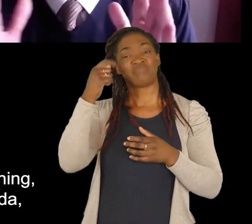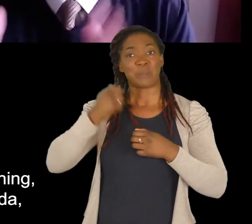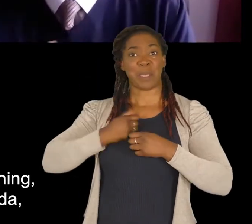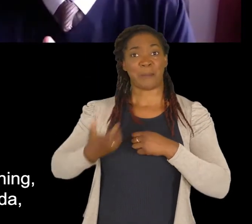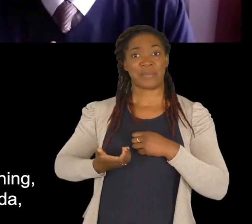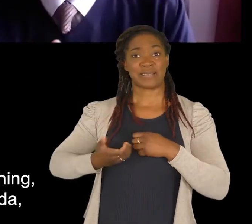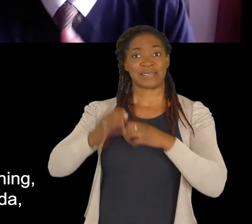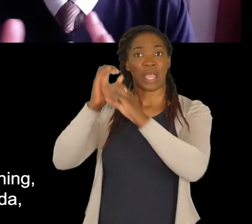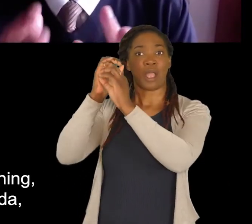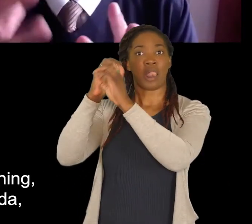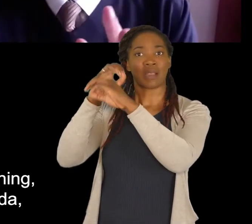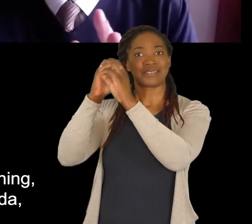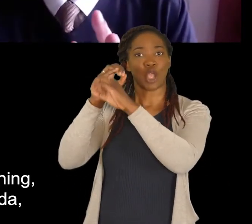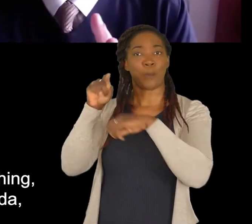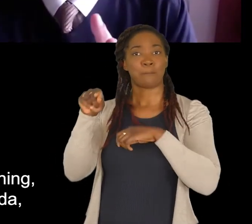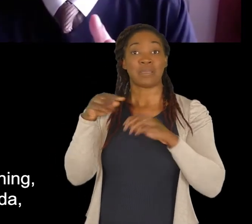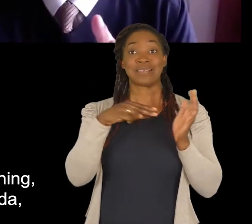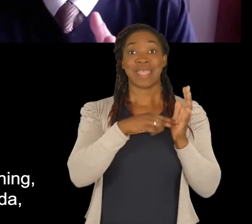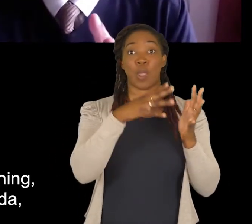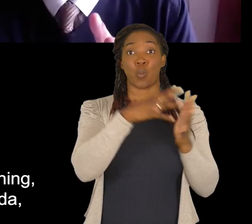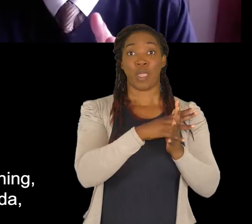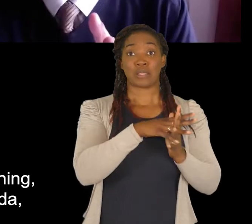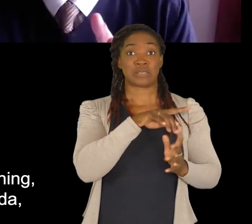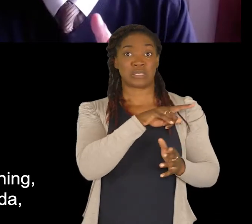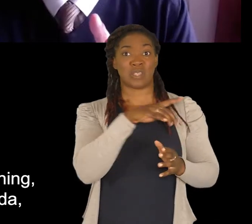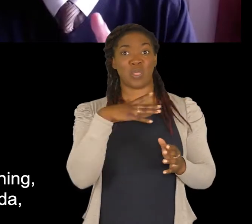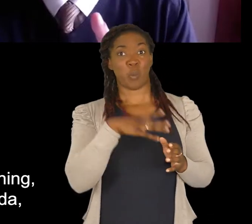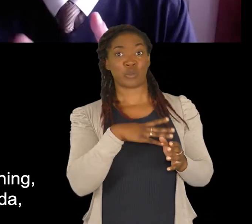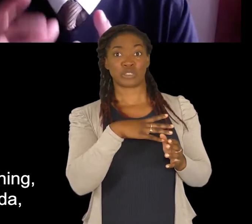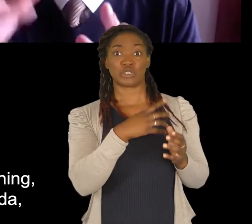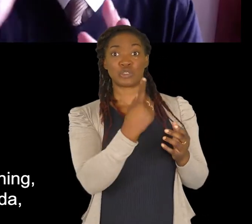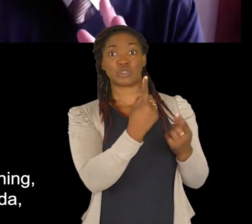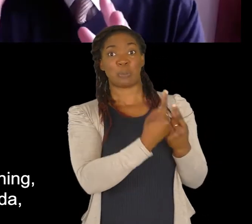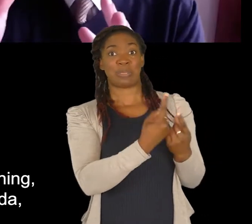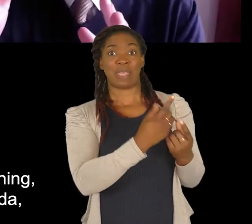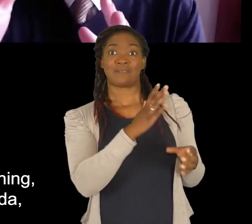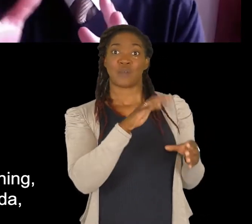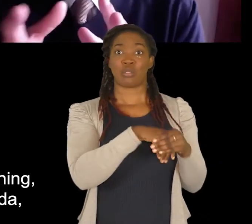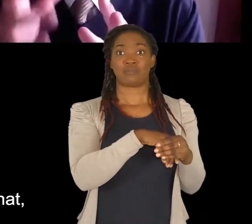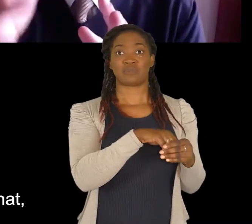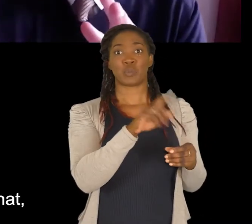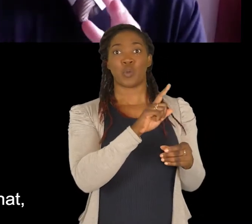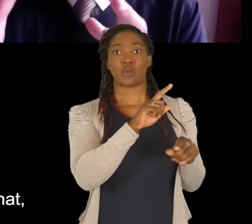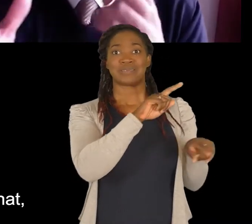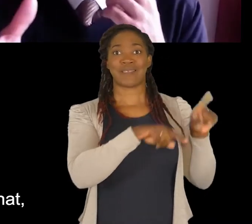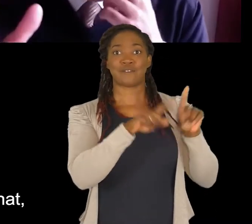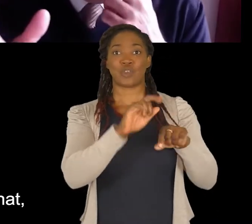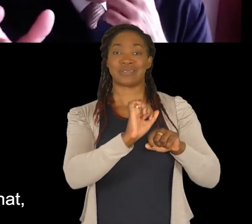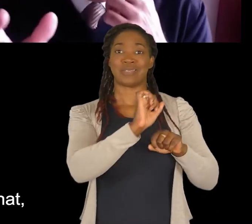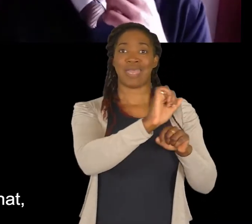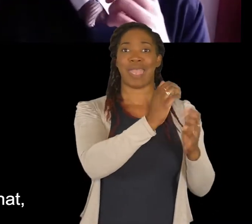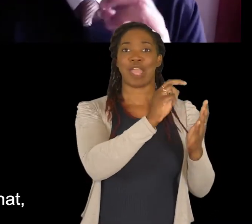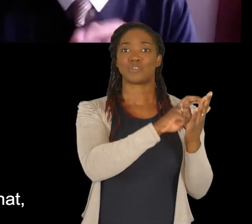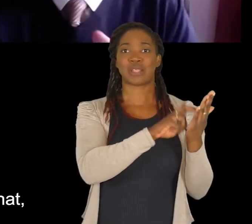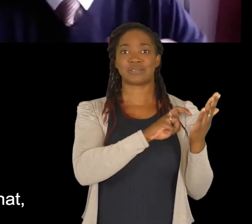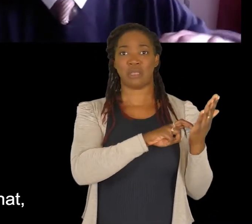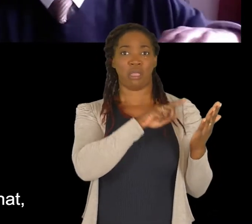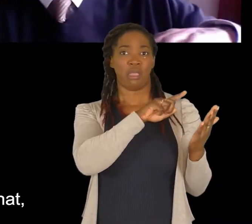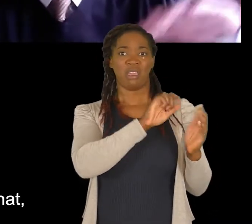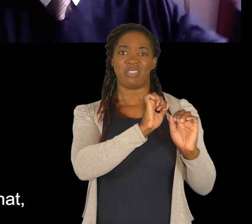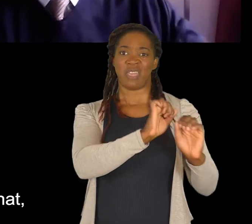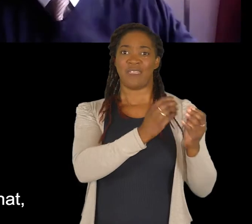instance, NatWest, they wanted to do something to do with diversity. That was on their agenda. Those were the values that they had,